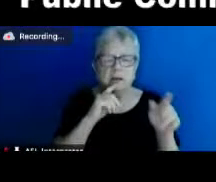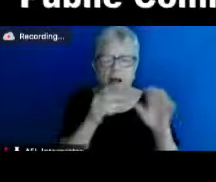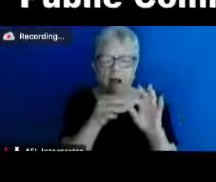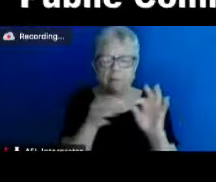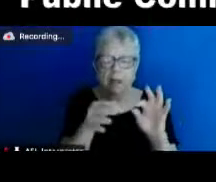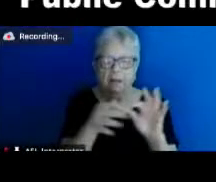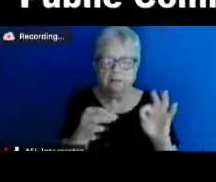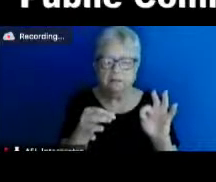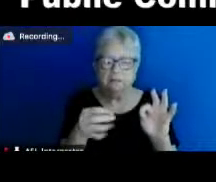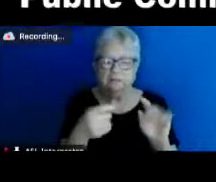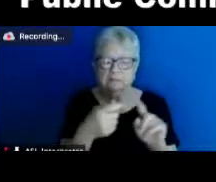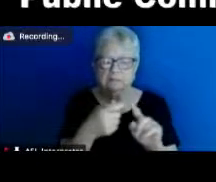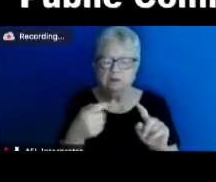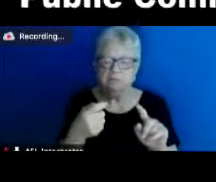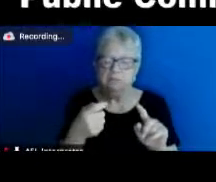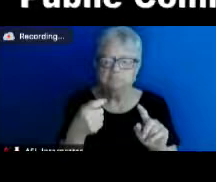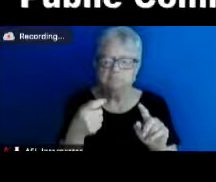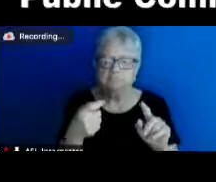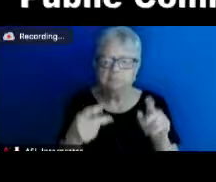Yes, Chair.